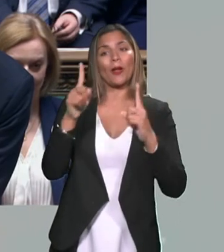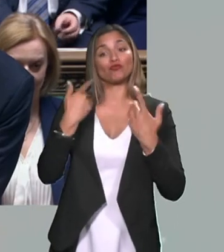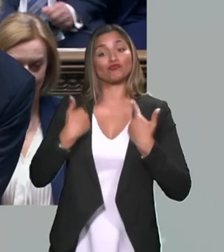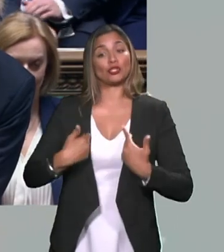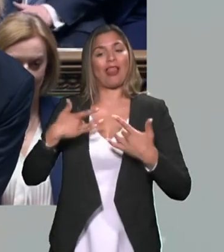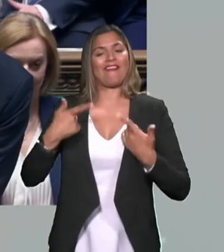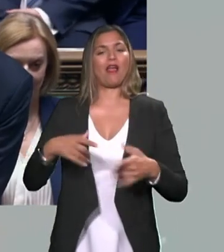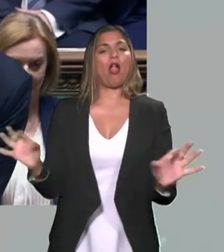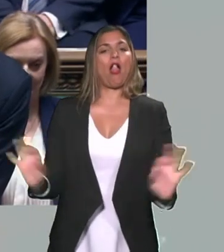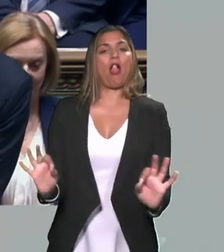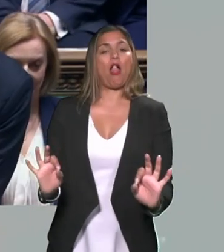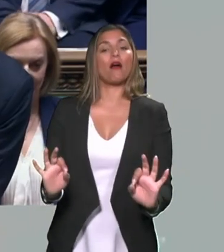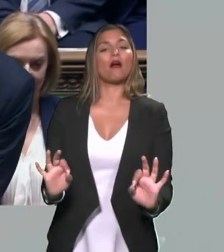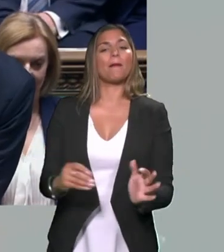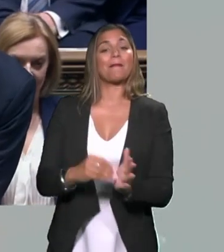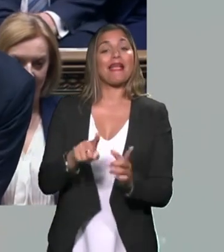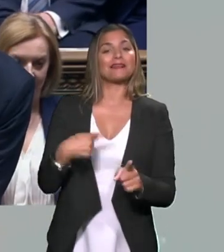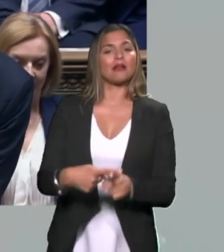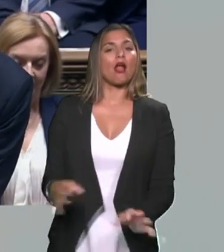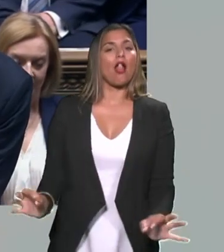Doms or non-doms, I don't mind.